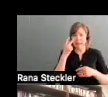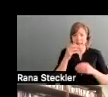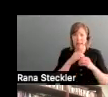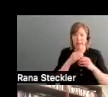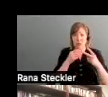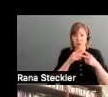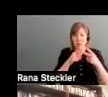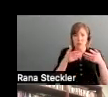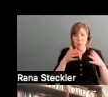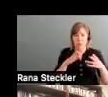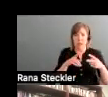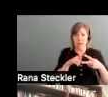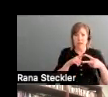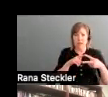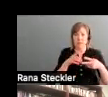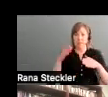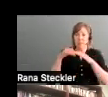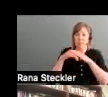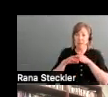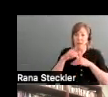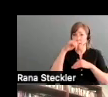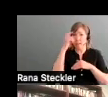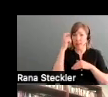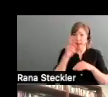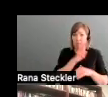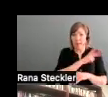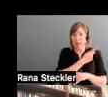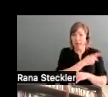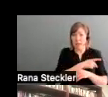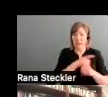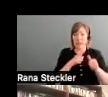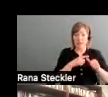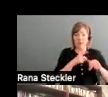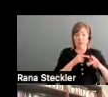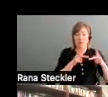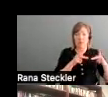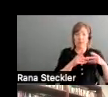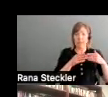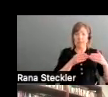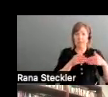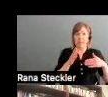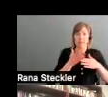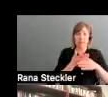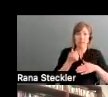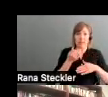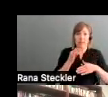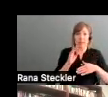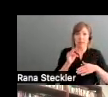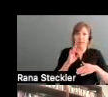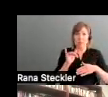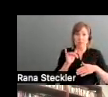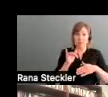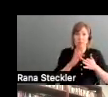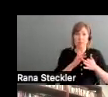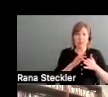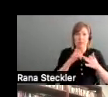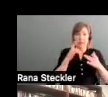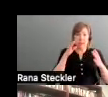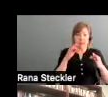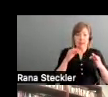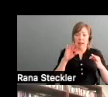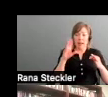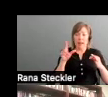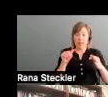the admission of Black patients to St. Elizabeth's in the first place, despite the mid-19th century medical consensus that people of African